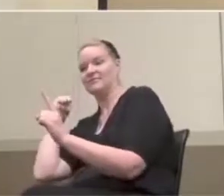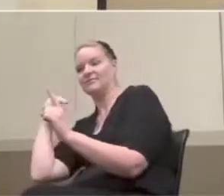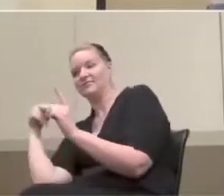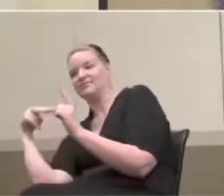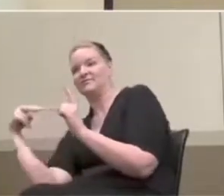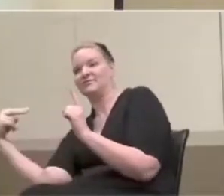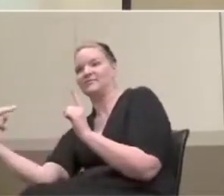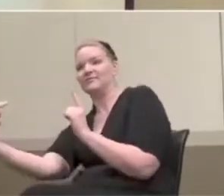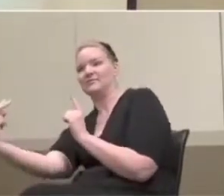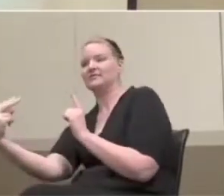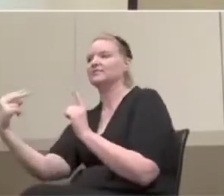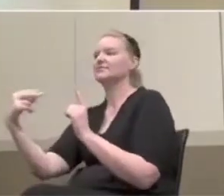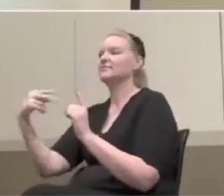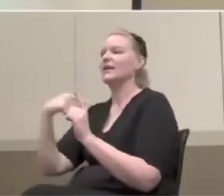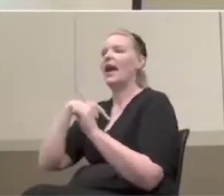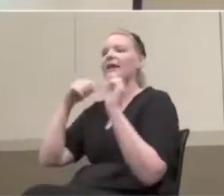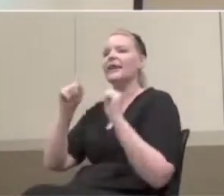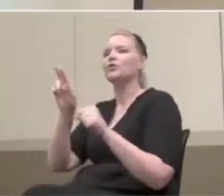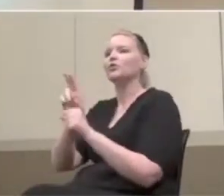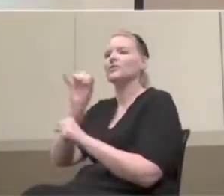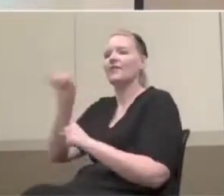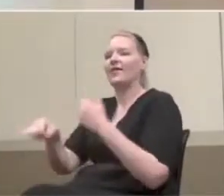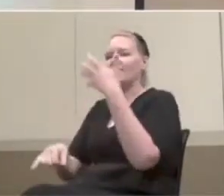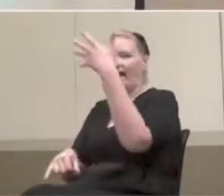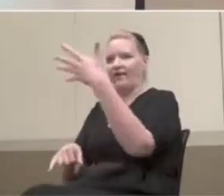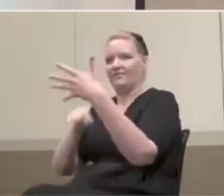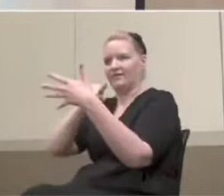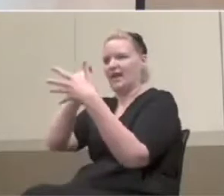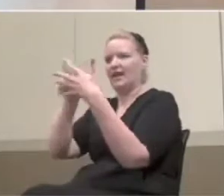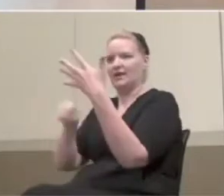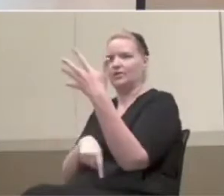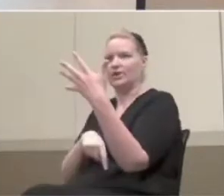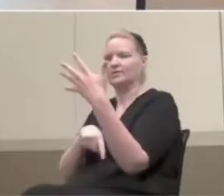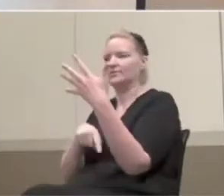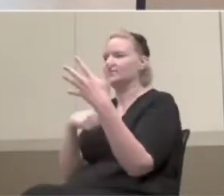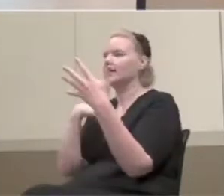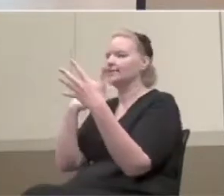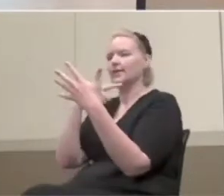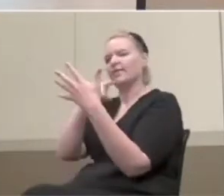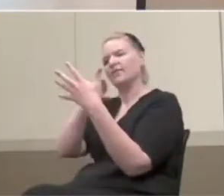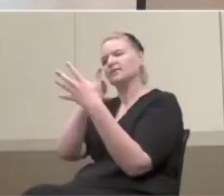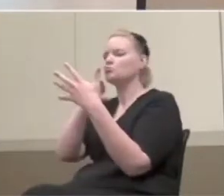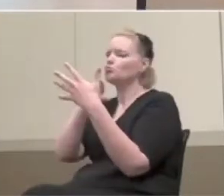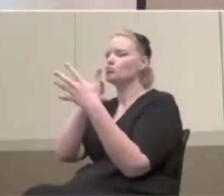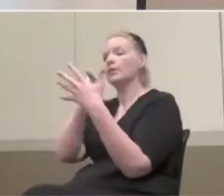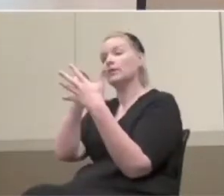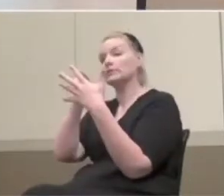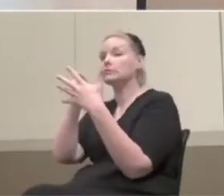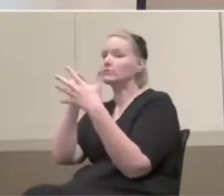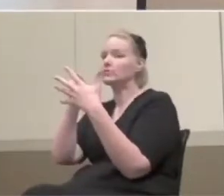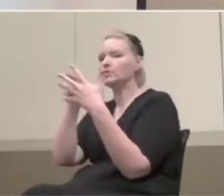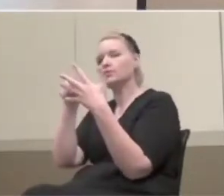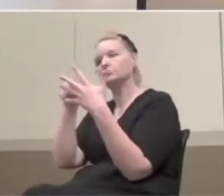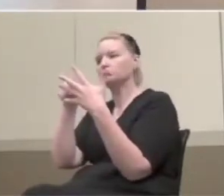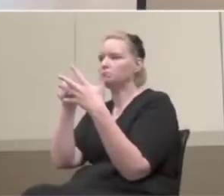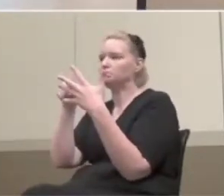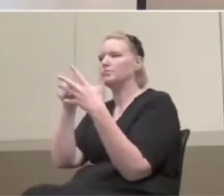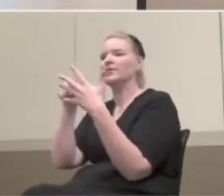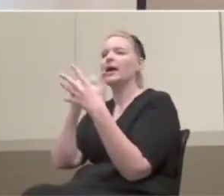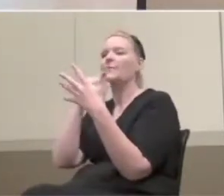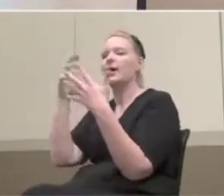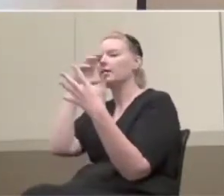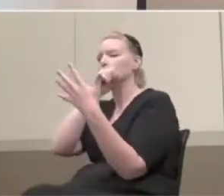holding it up to those 5 different areas, then I start saying, okay, is it this, this, this, this, or this? Instead of just assuming it's